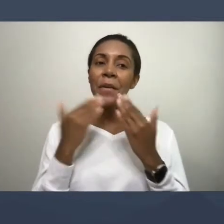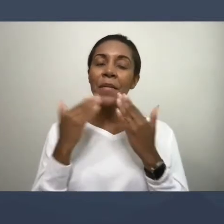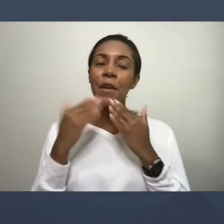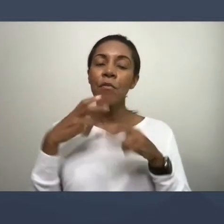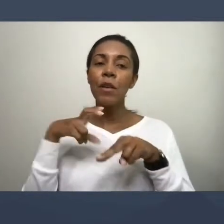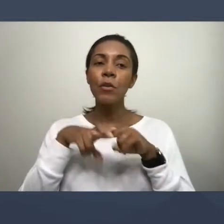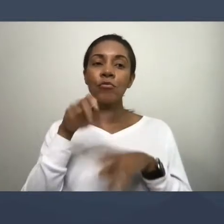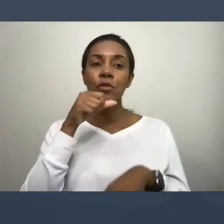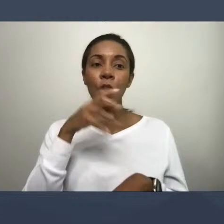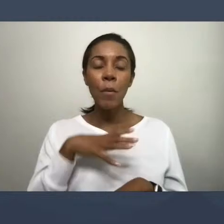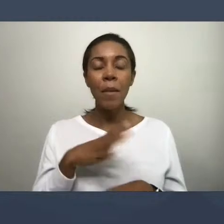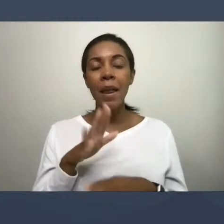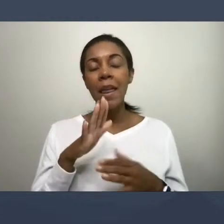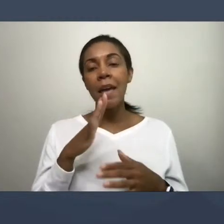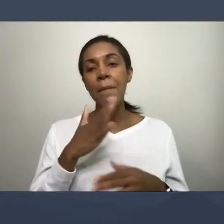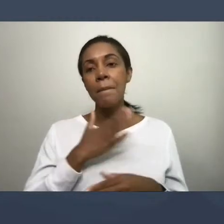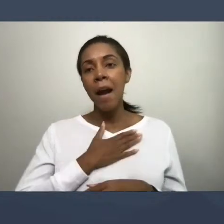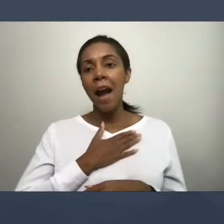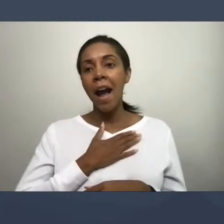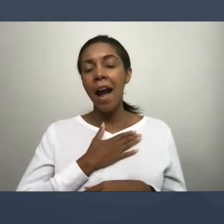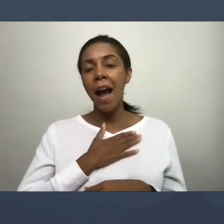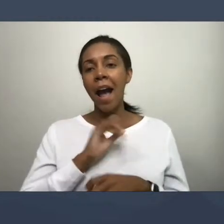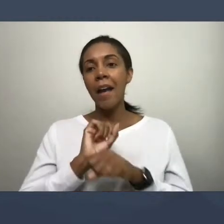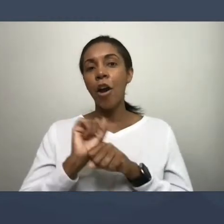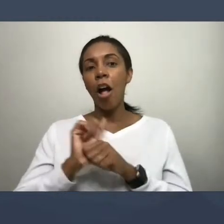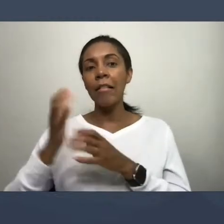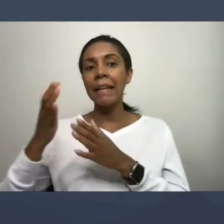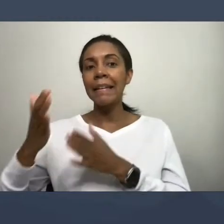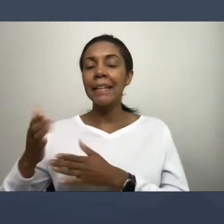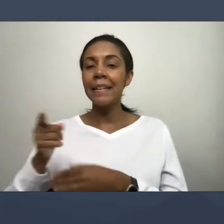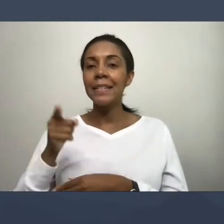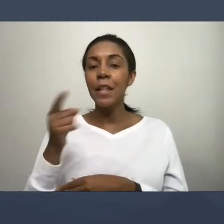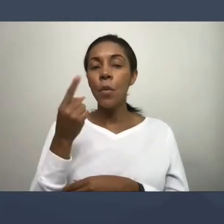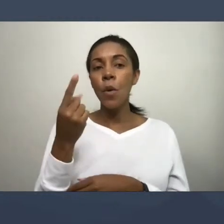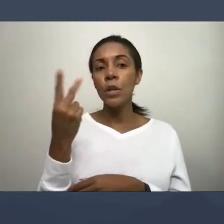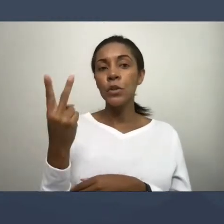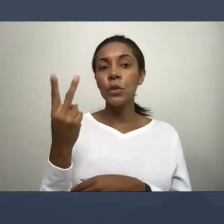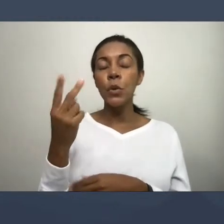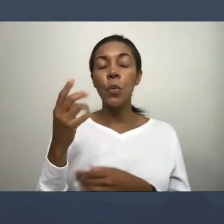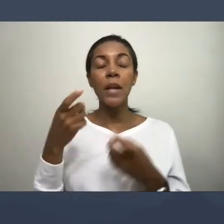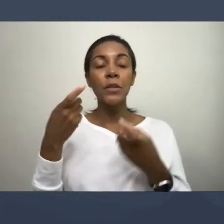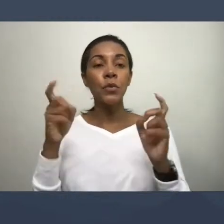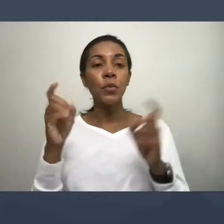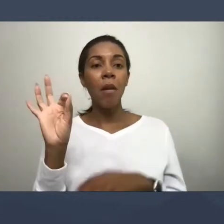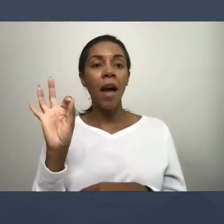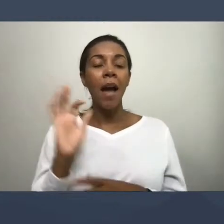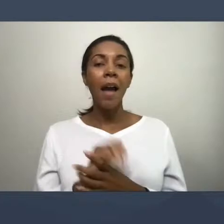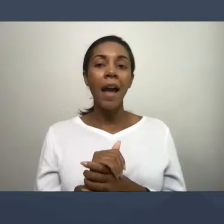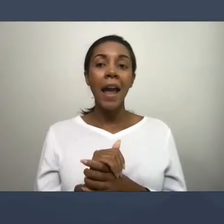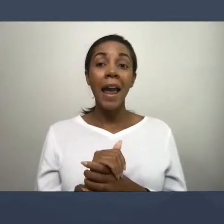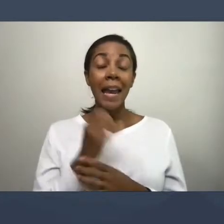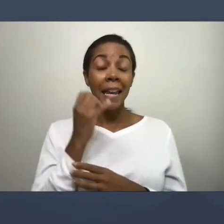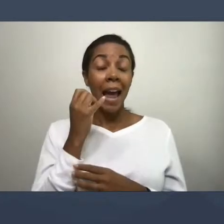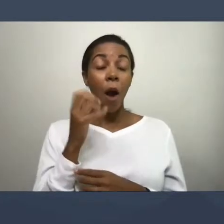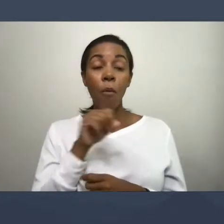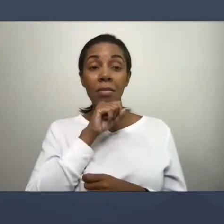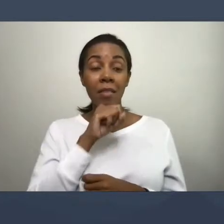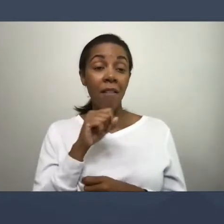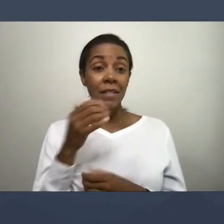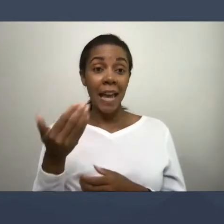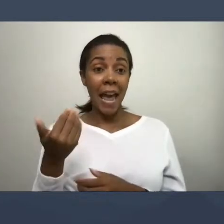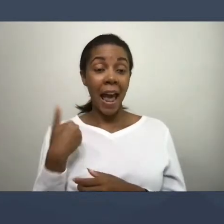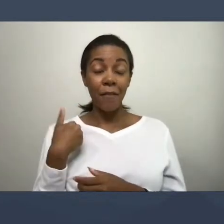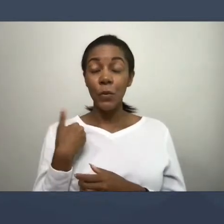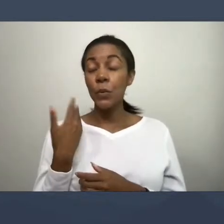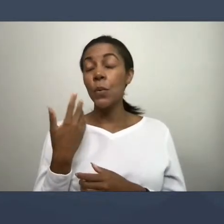And my colleagues, that are in one, 2, and Super 9, if you're convinced, I would love to have you as co-sponsors. I should have